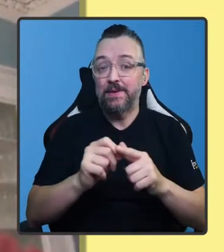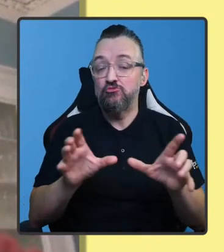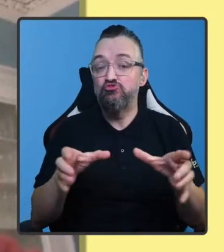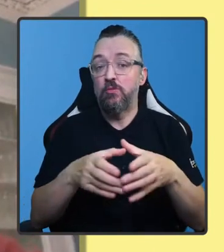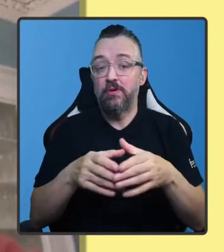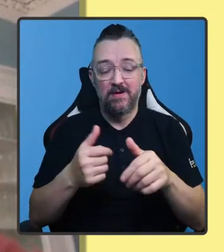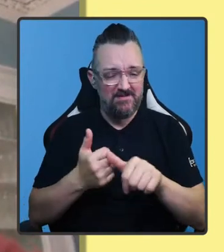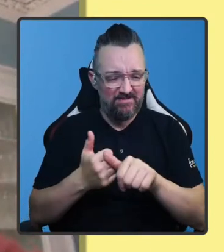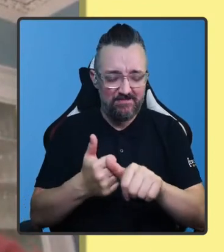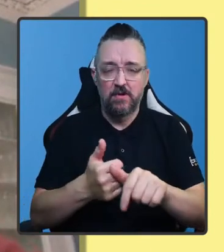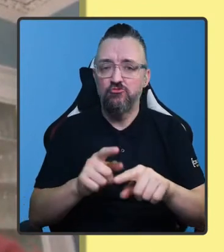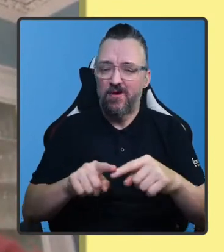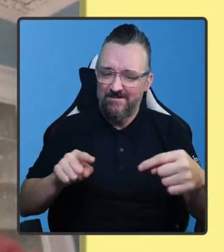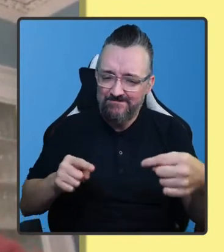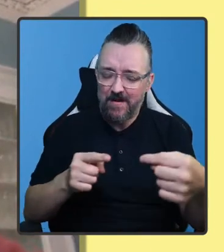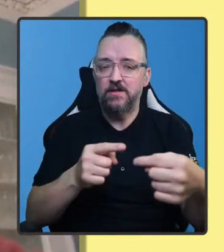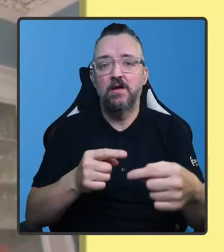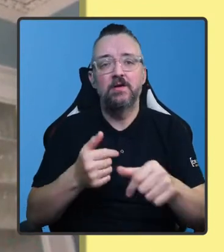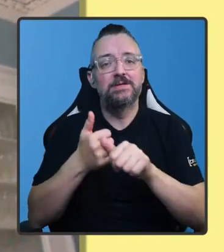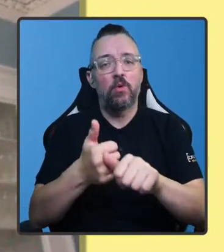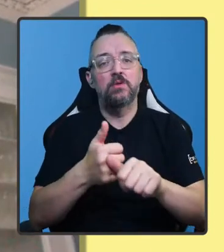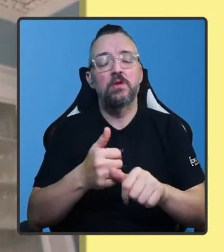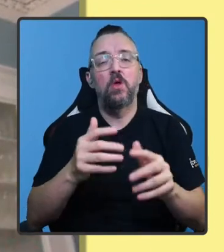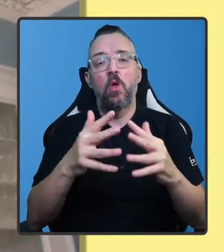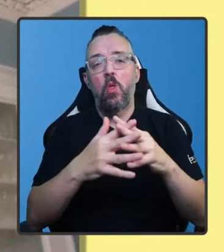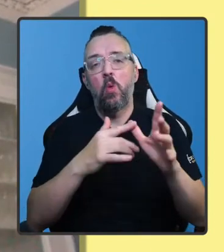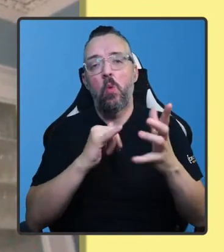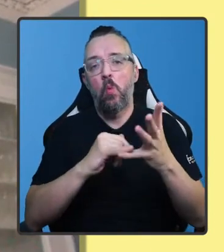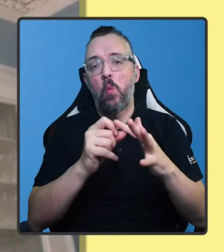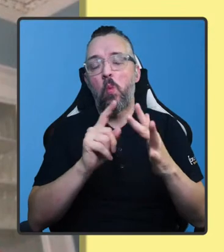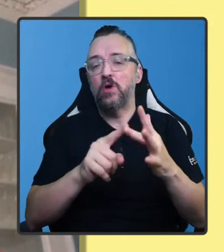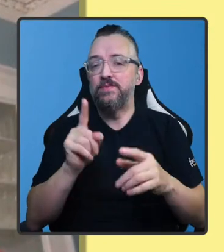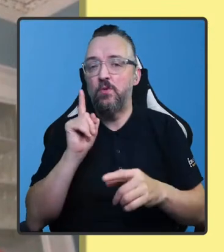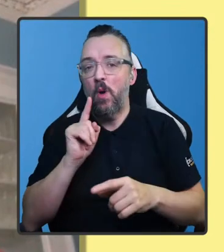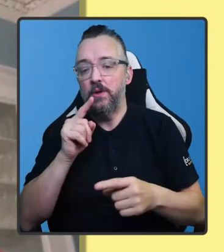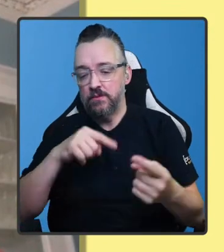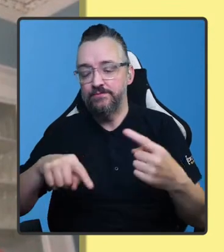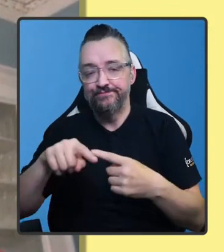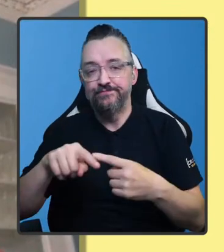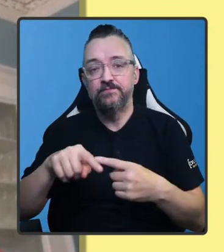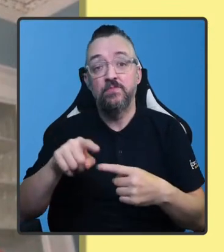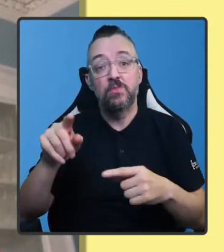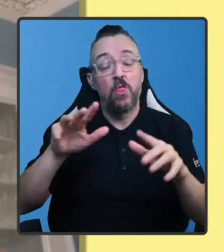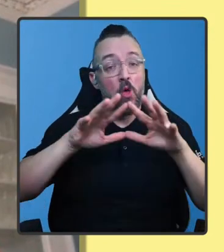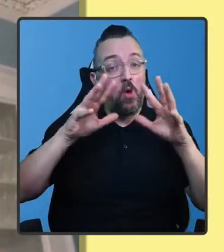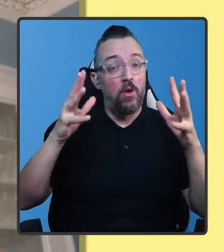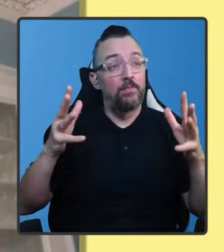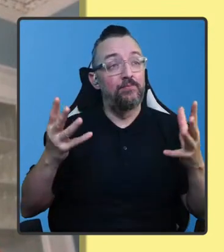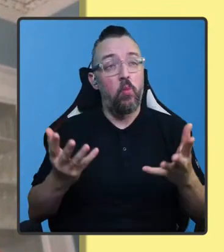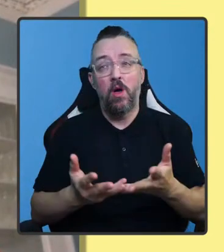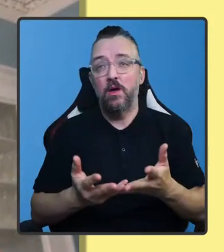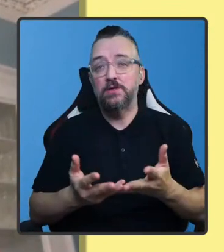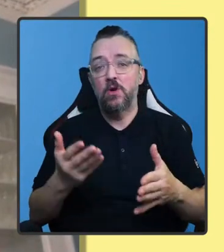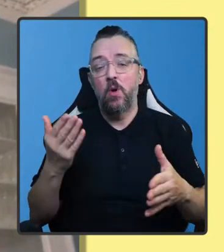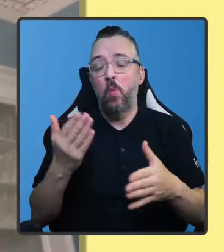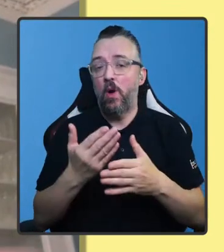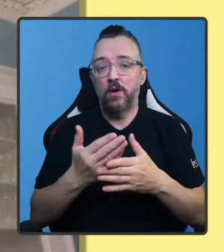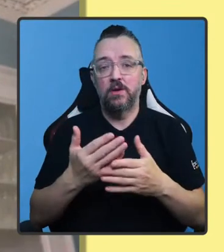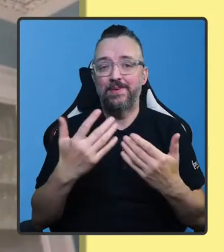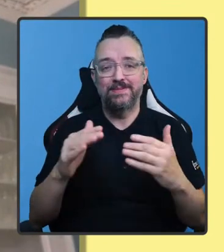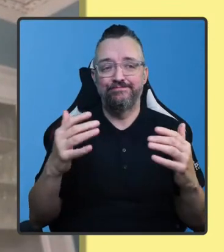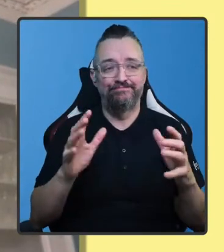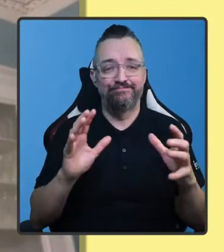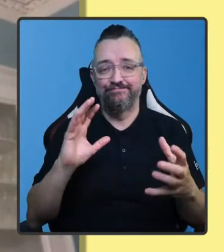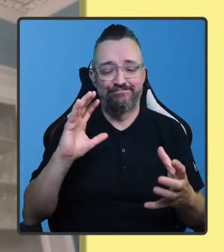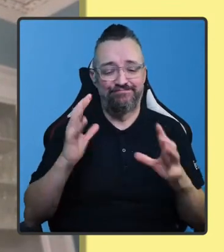the voices of WASPI women to be heard in Westminster. The world of work has long been fragmented for women, as many